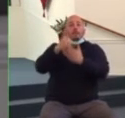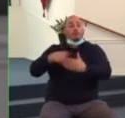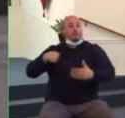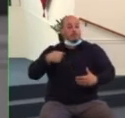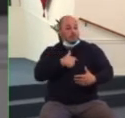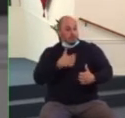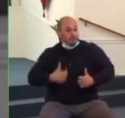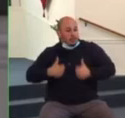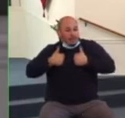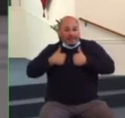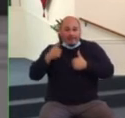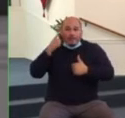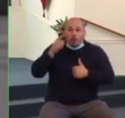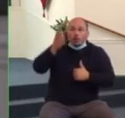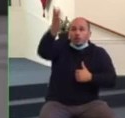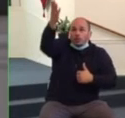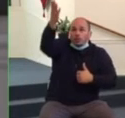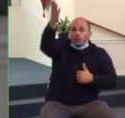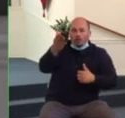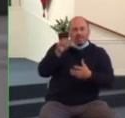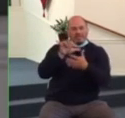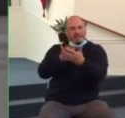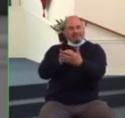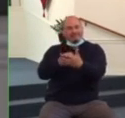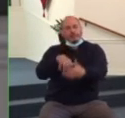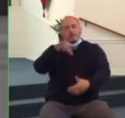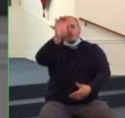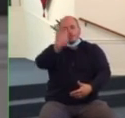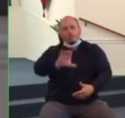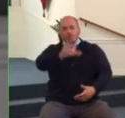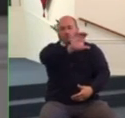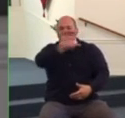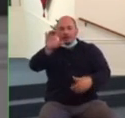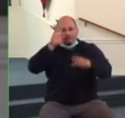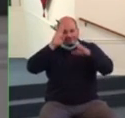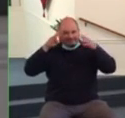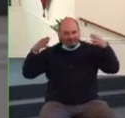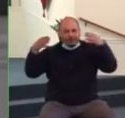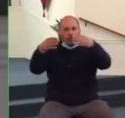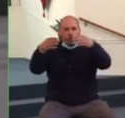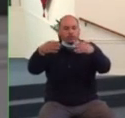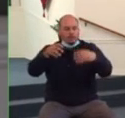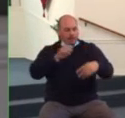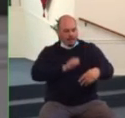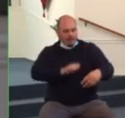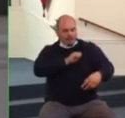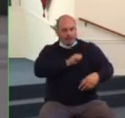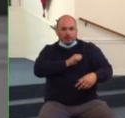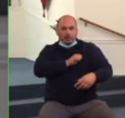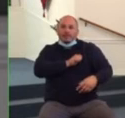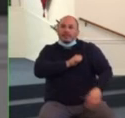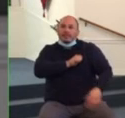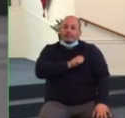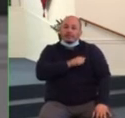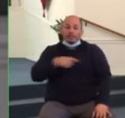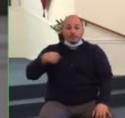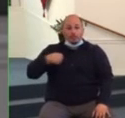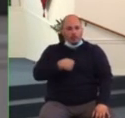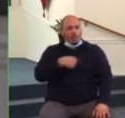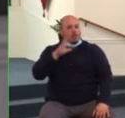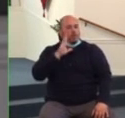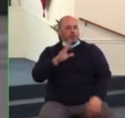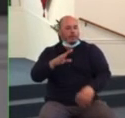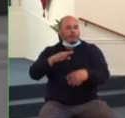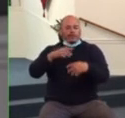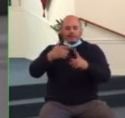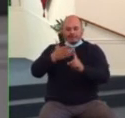aside and follow you, whatever the cost and wherever you lead us. Teach us, dear Lord, to